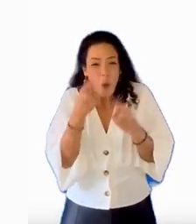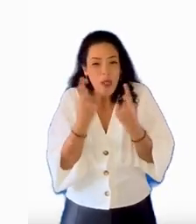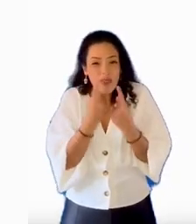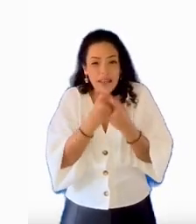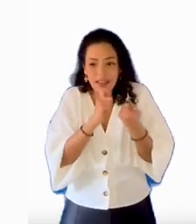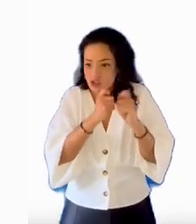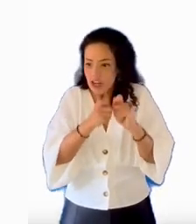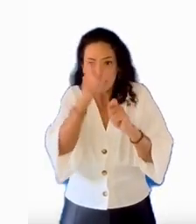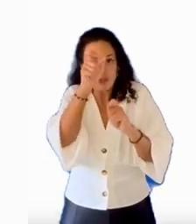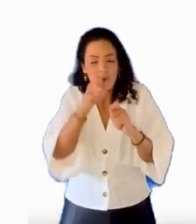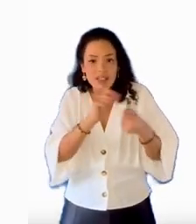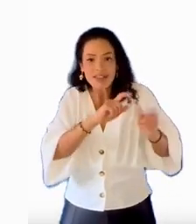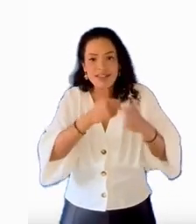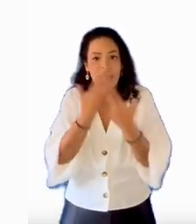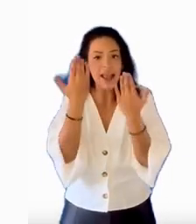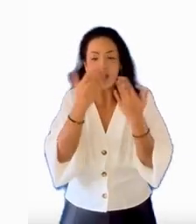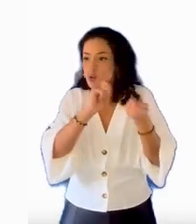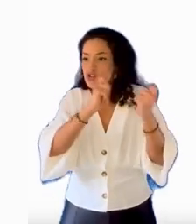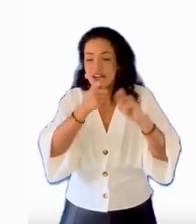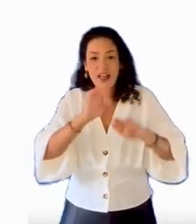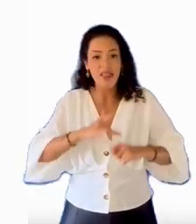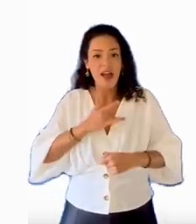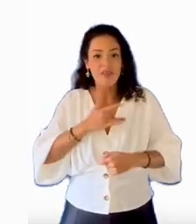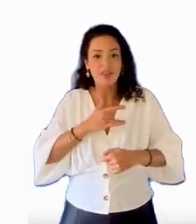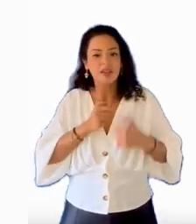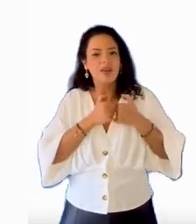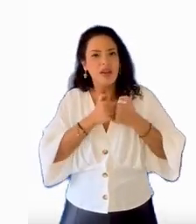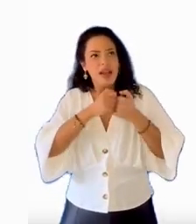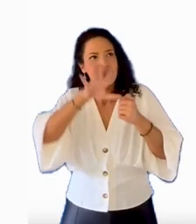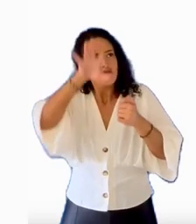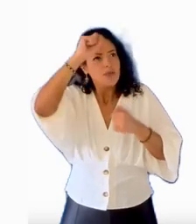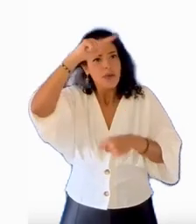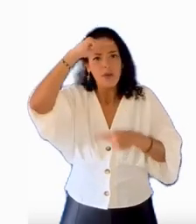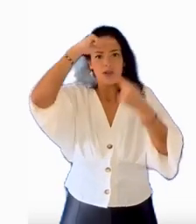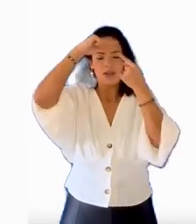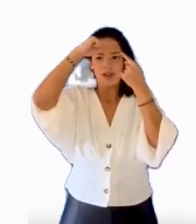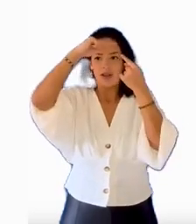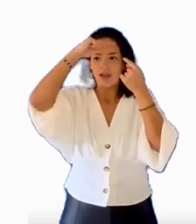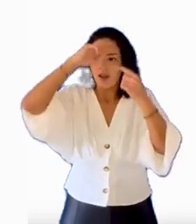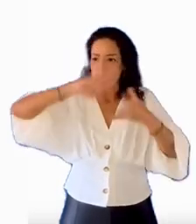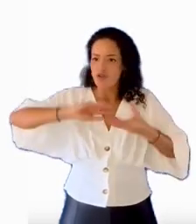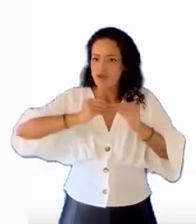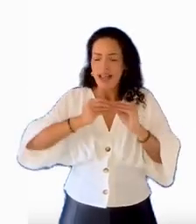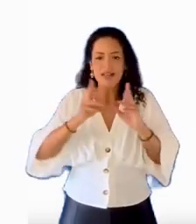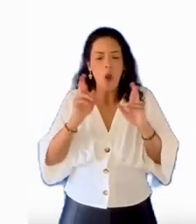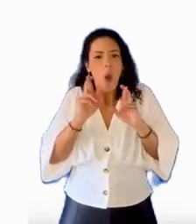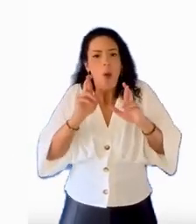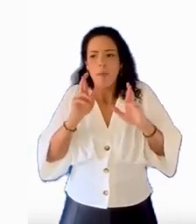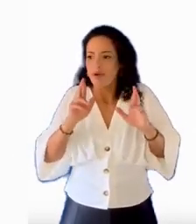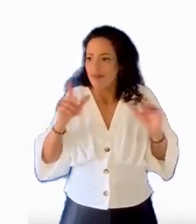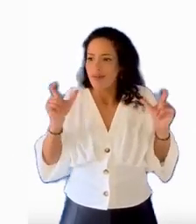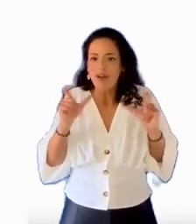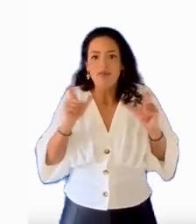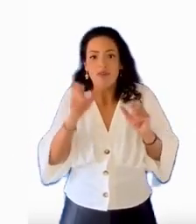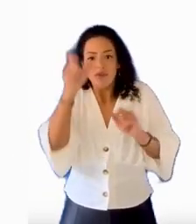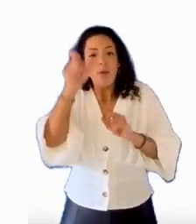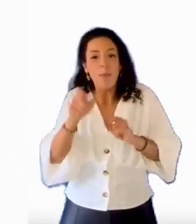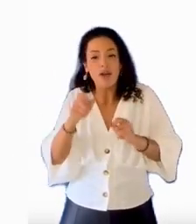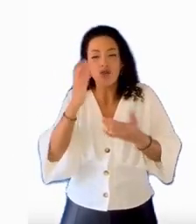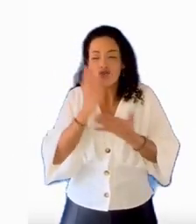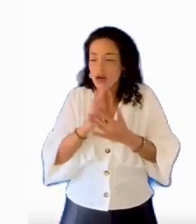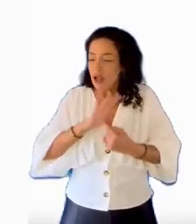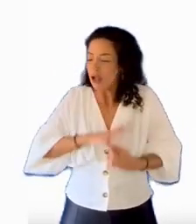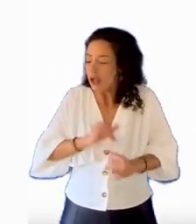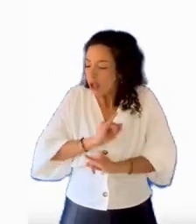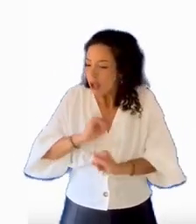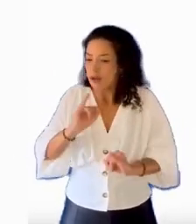life. So often kindness is remembered for the way in which it creates a spark of hope and comfort in someone's anguish. Defined by the